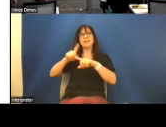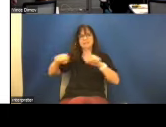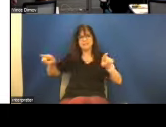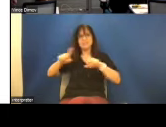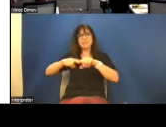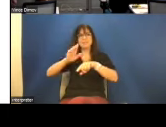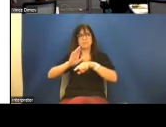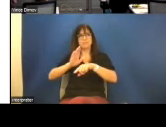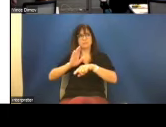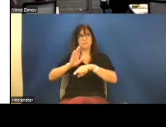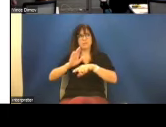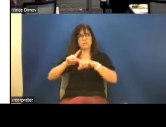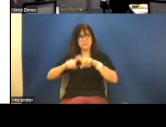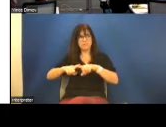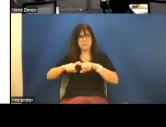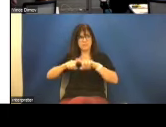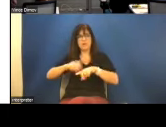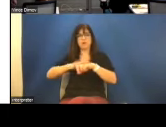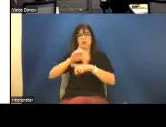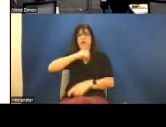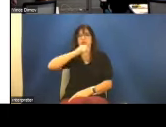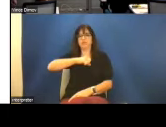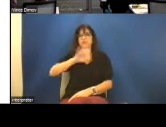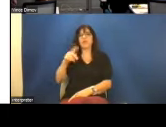the back of your form. So